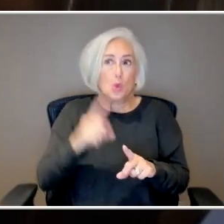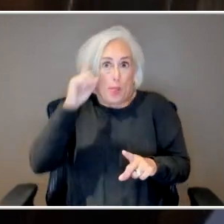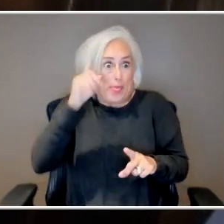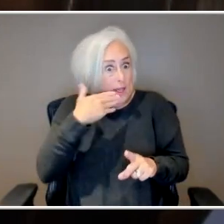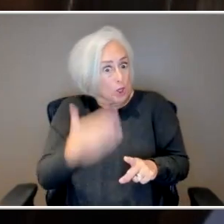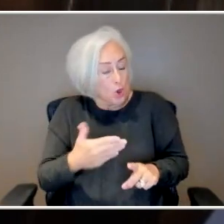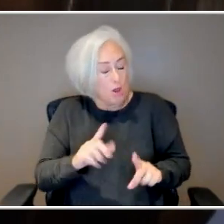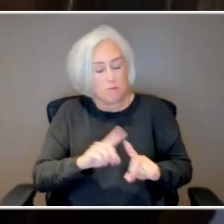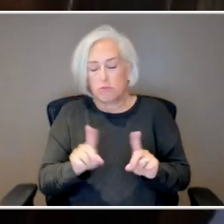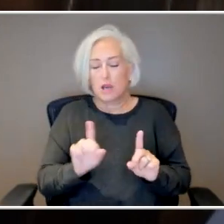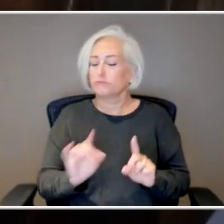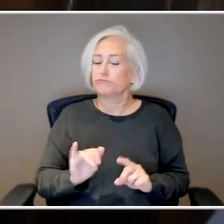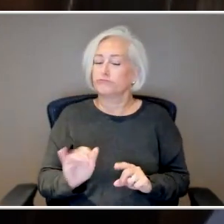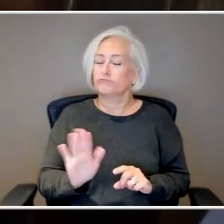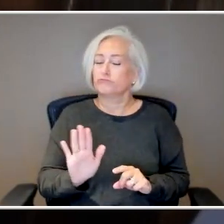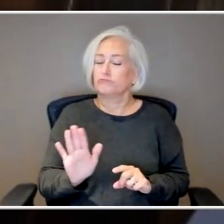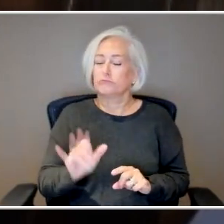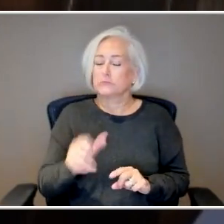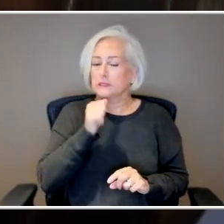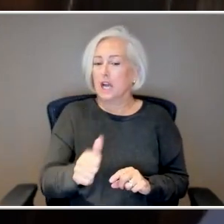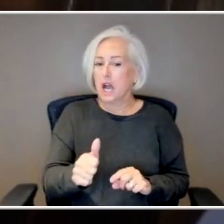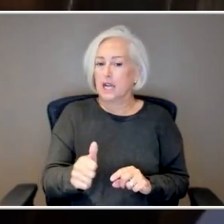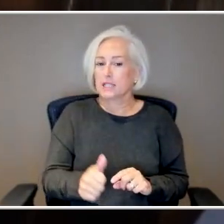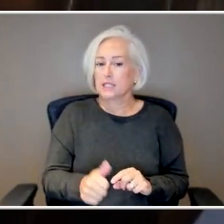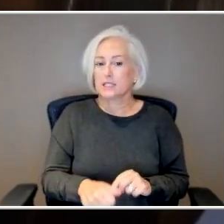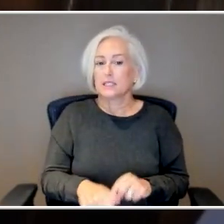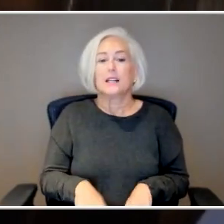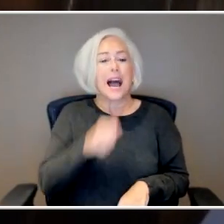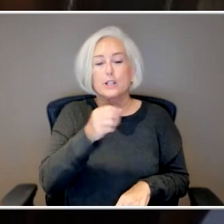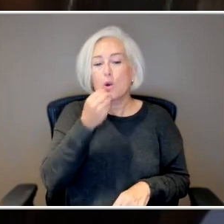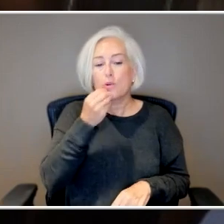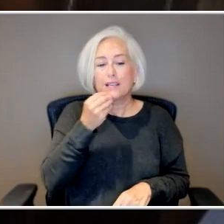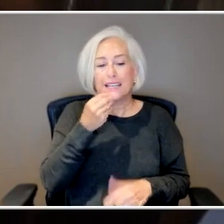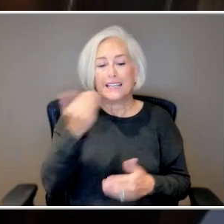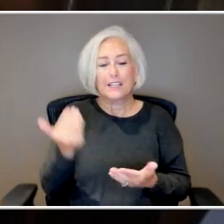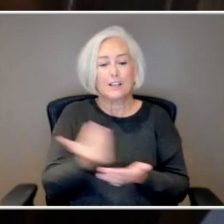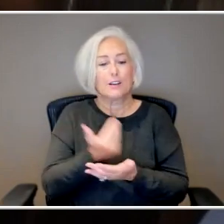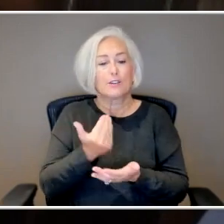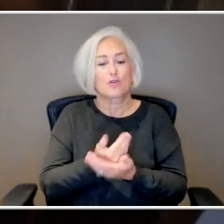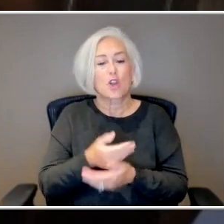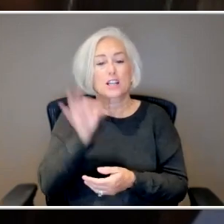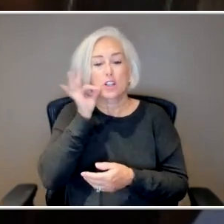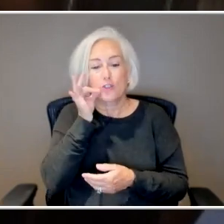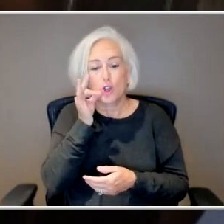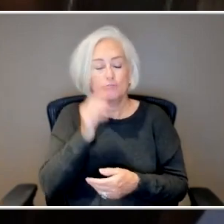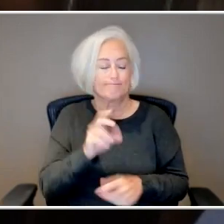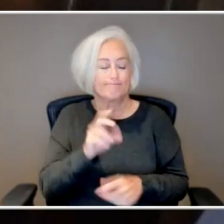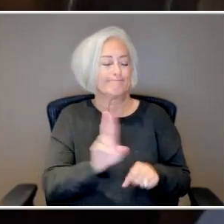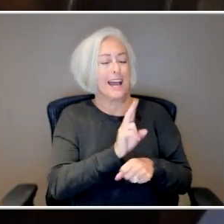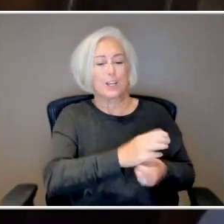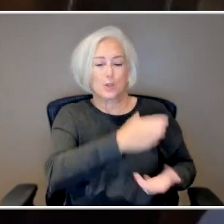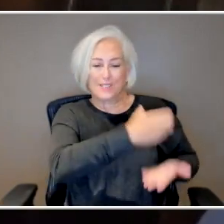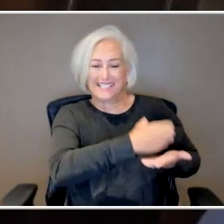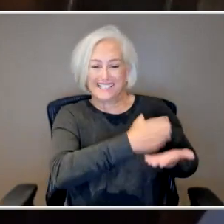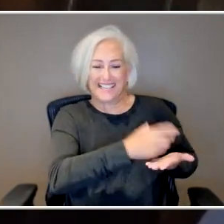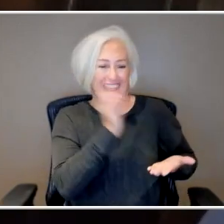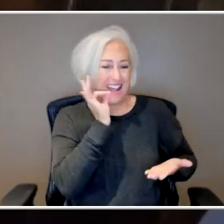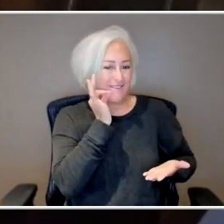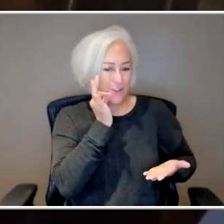so instead of eating a lot of fresh fruit, I eat it would be canned fruit instead.